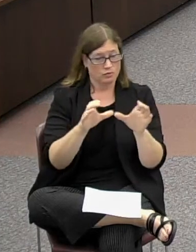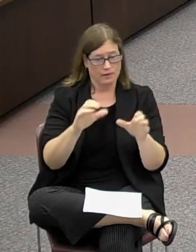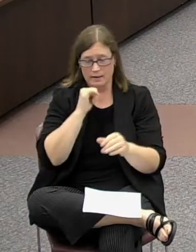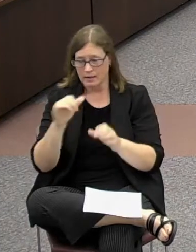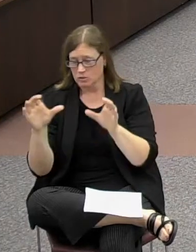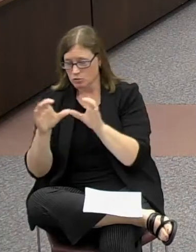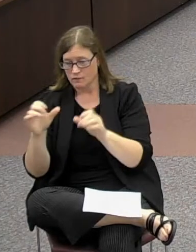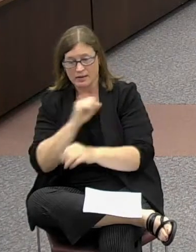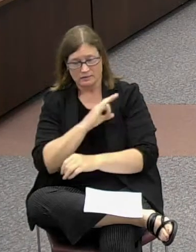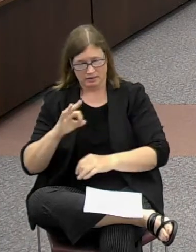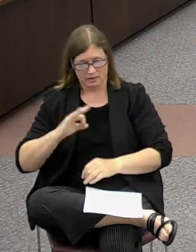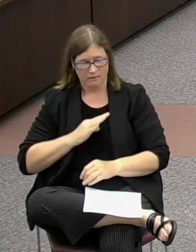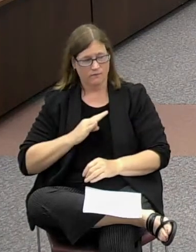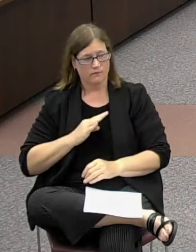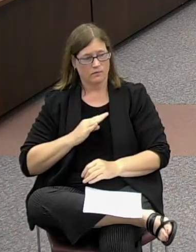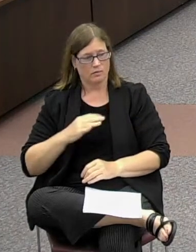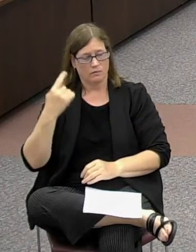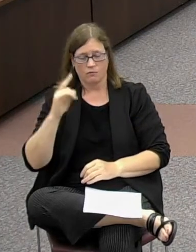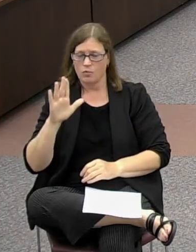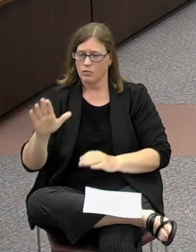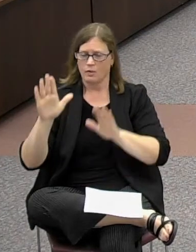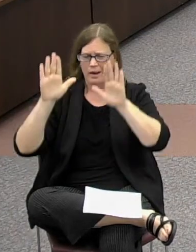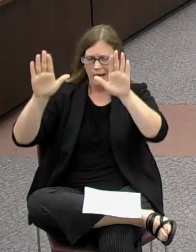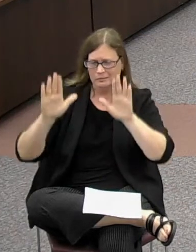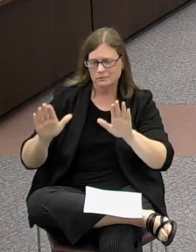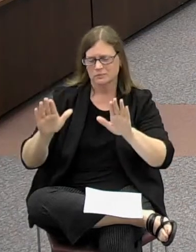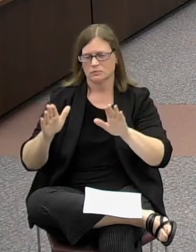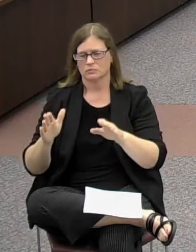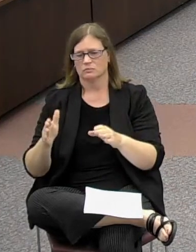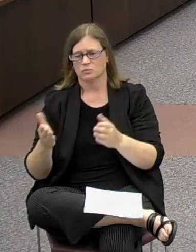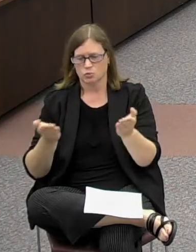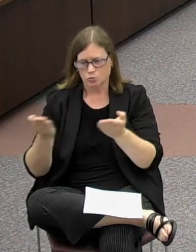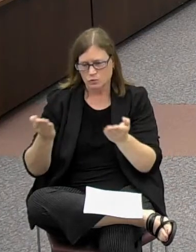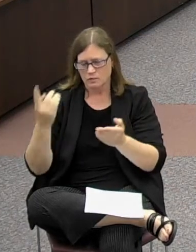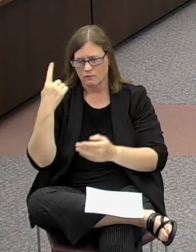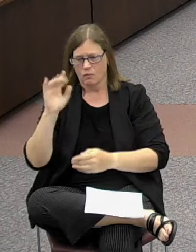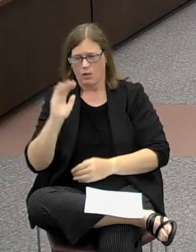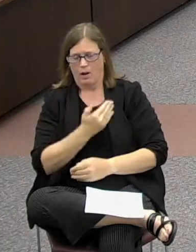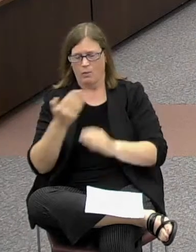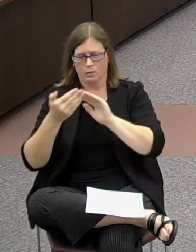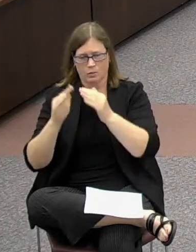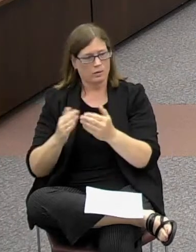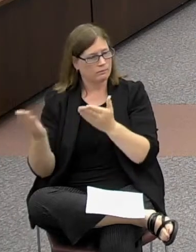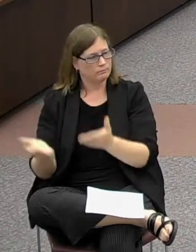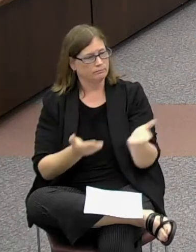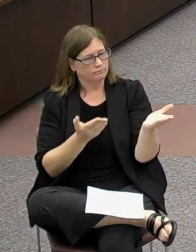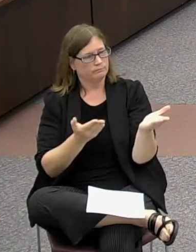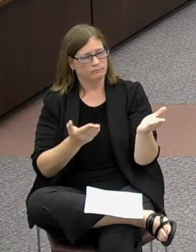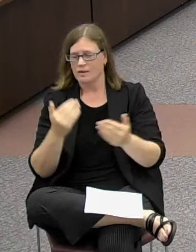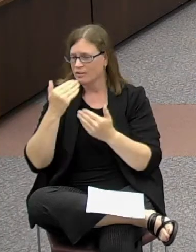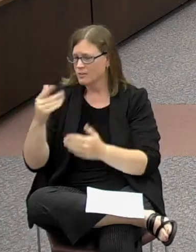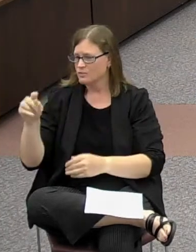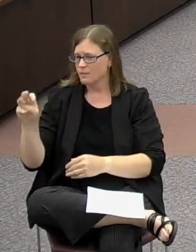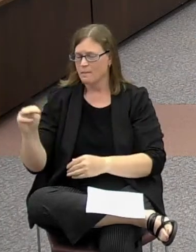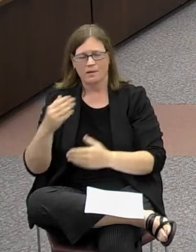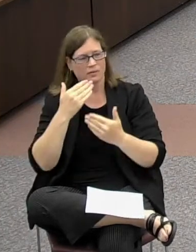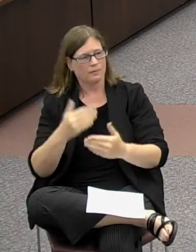non-certified, for their excellence, their service to the community, etc. So, Mrs. Benucci. Thank you, Tom.